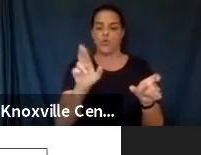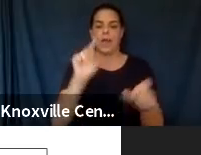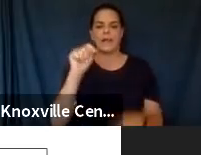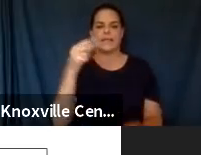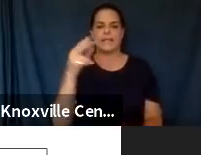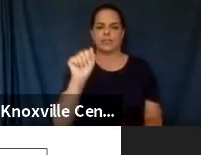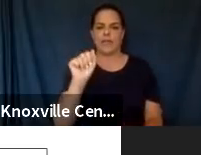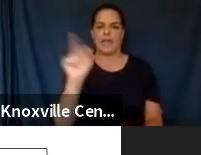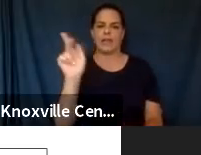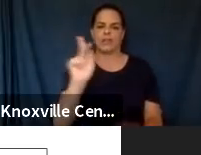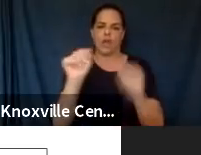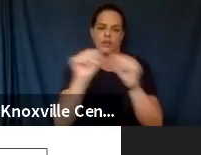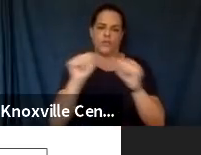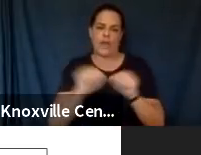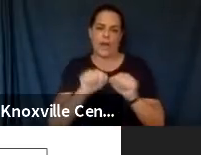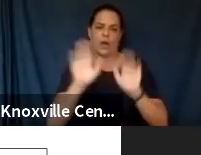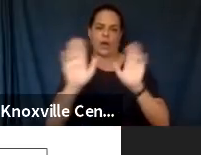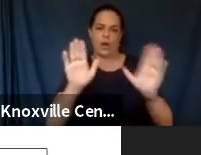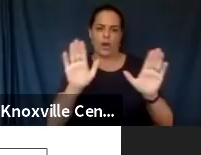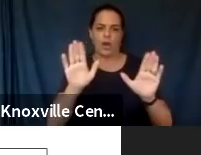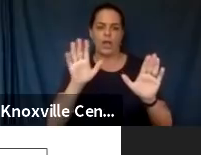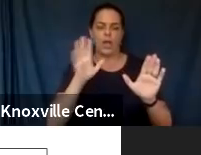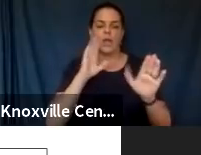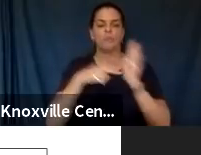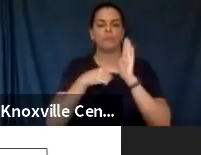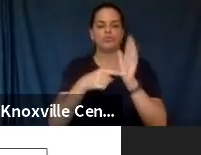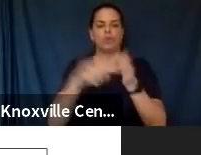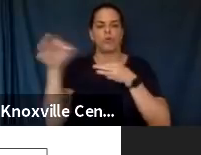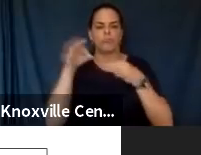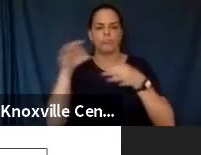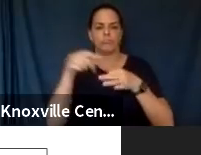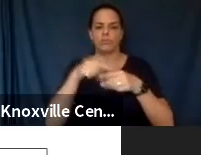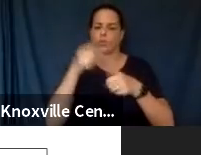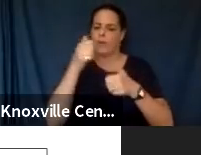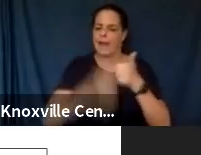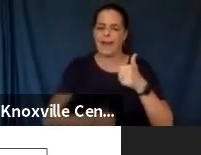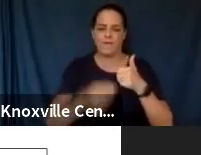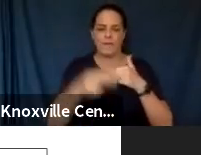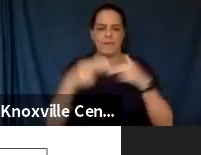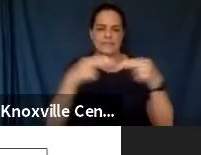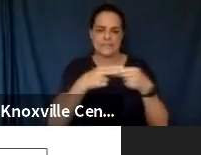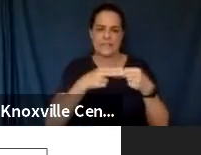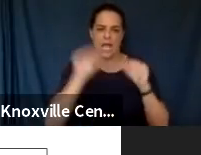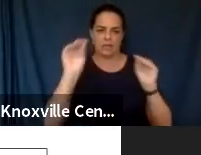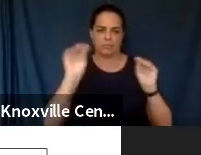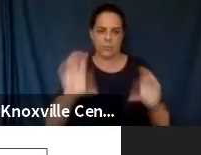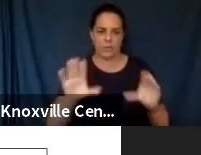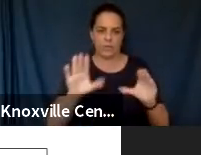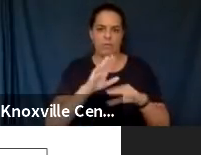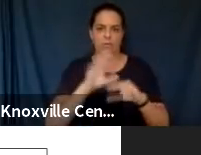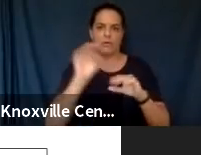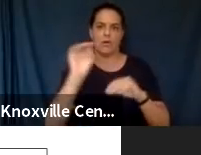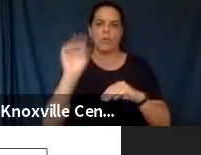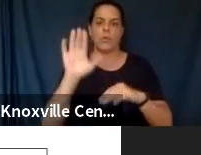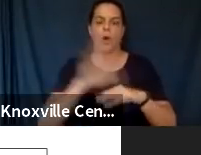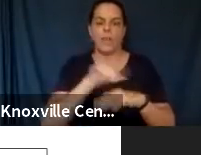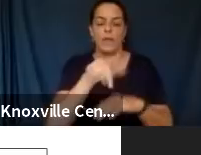Knoxville district, and we've pulled the definition of that district onto every slide. On one hand,